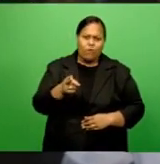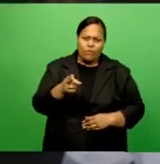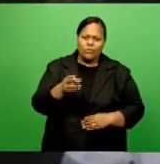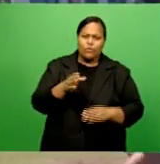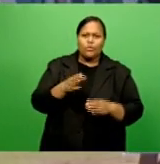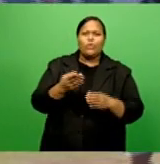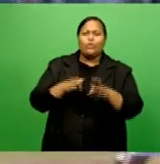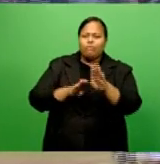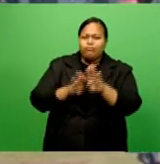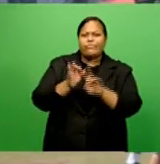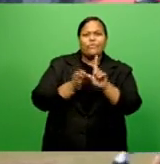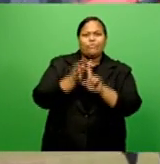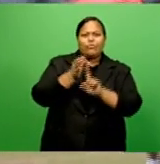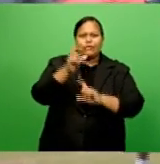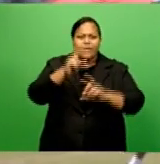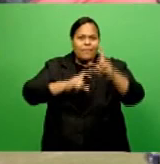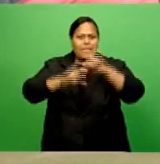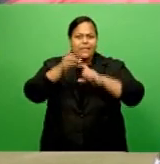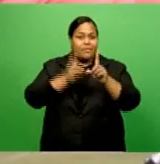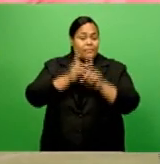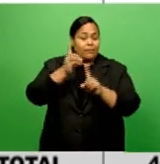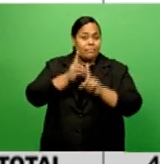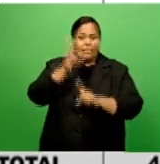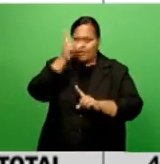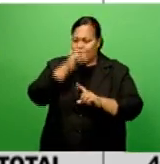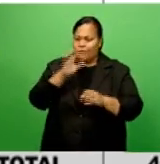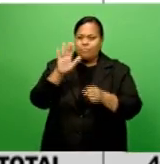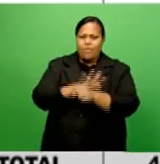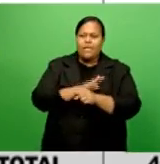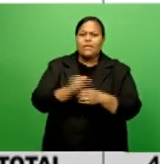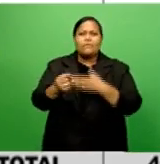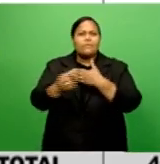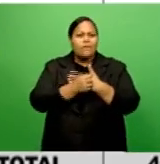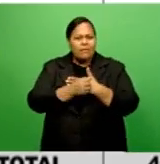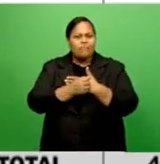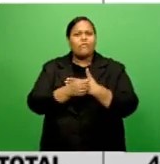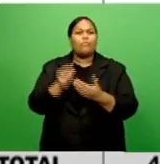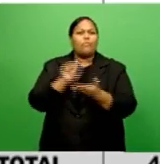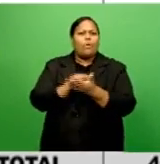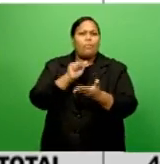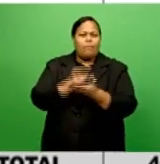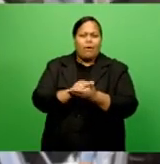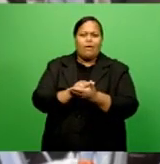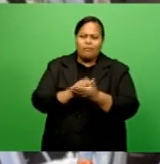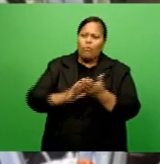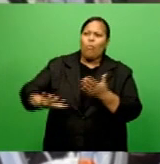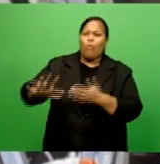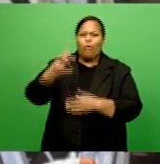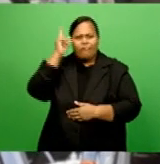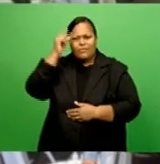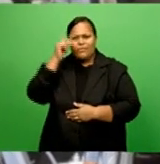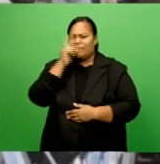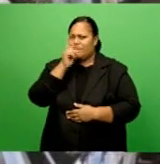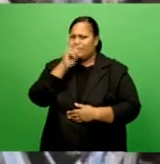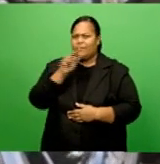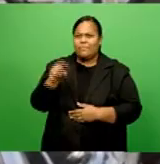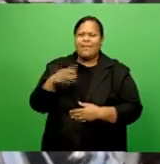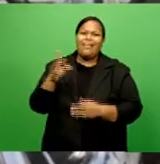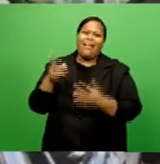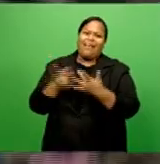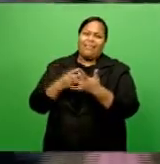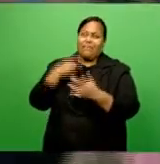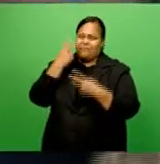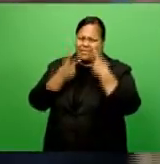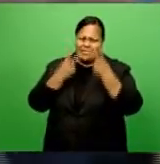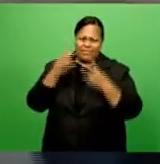development, they will be able to create a safe and secure environment for all Fijians and visitors to our shores. ACP Tundravu